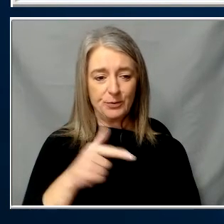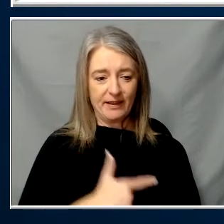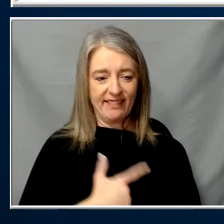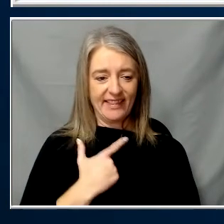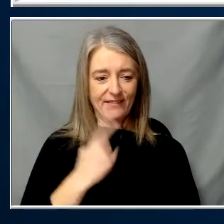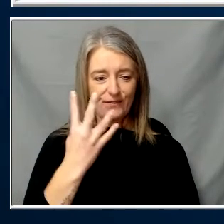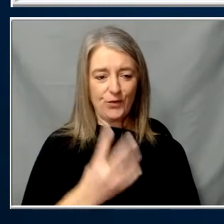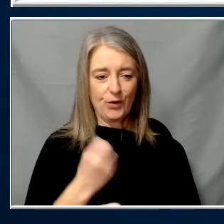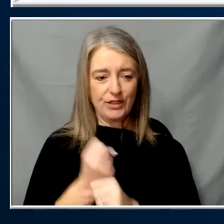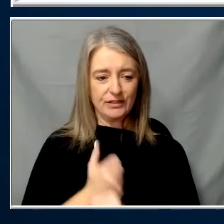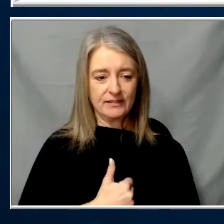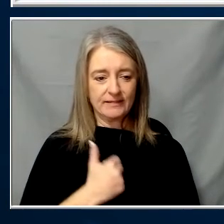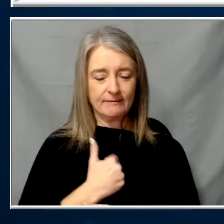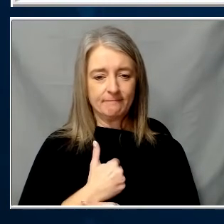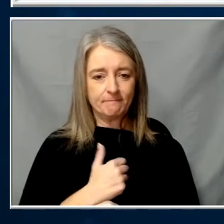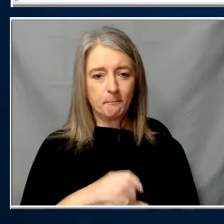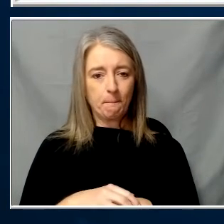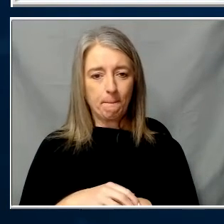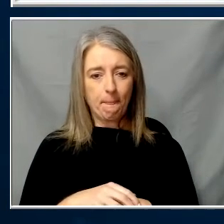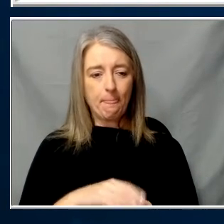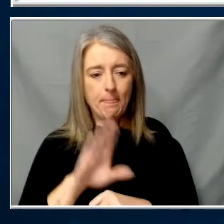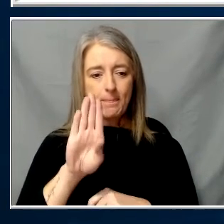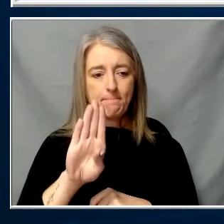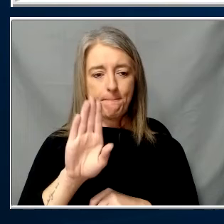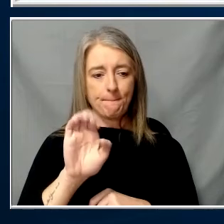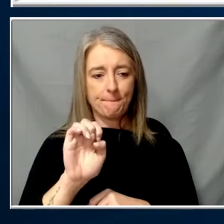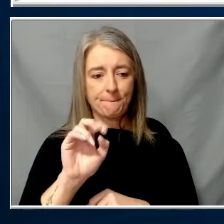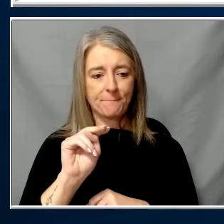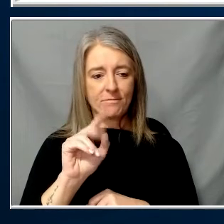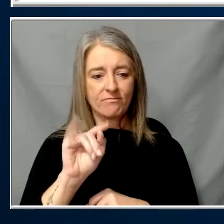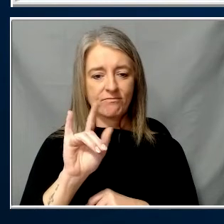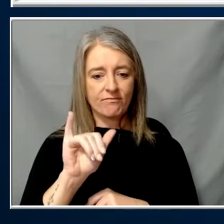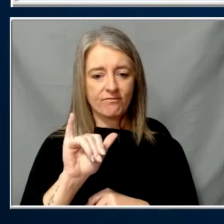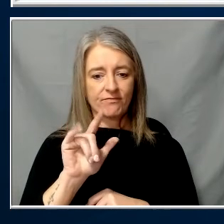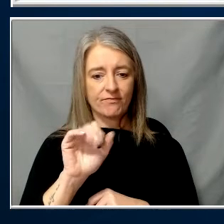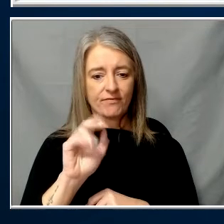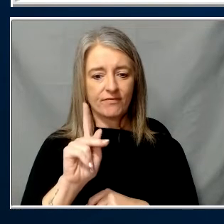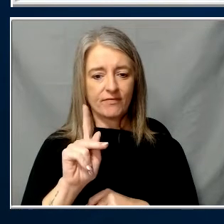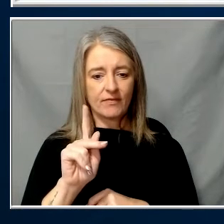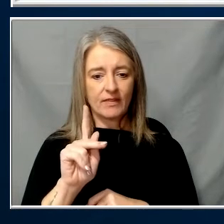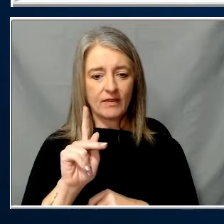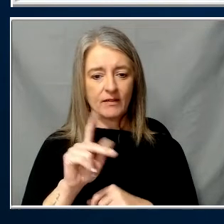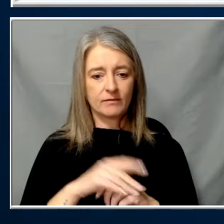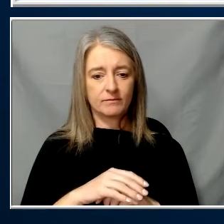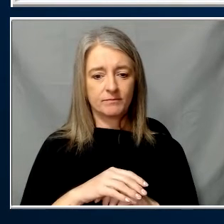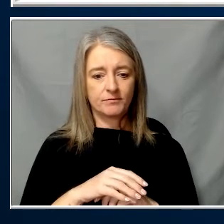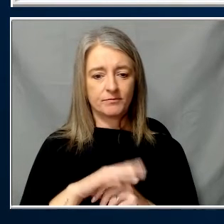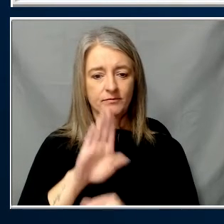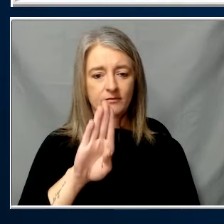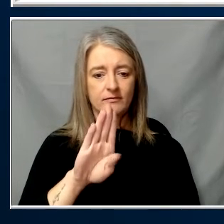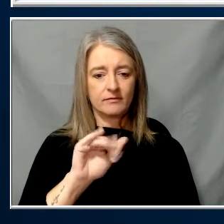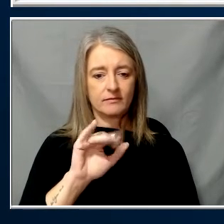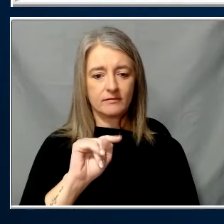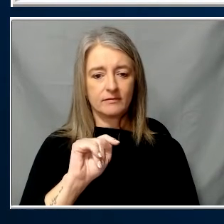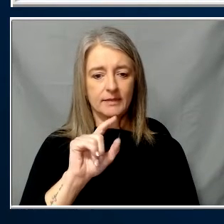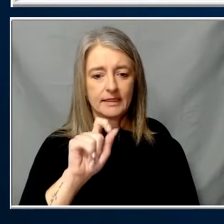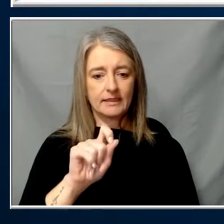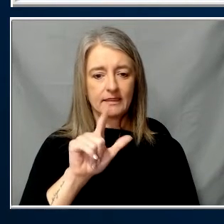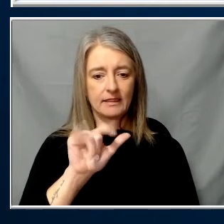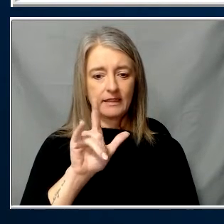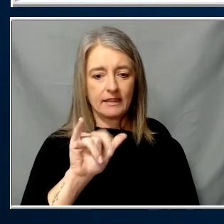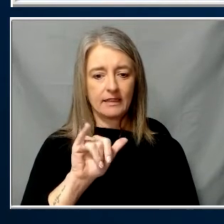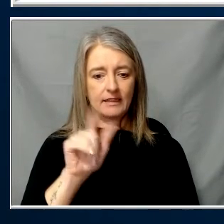years of your life. I want to put up that bit.ly link if we can, guys, one more time so I can read it aloud. bit.ly/